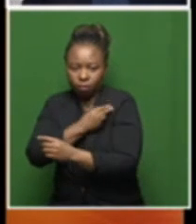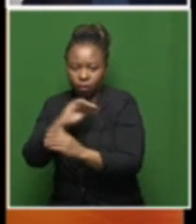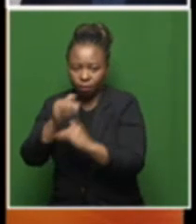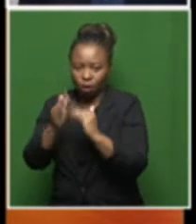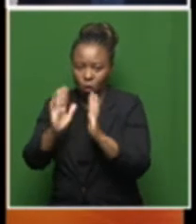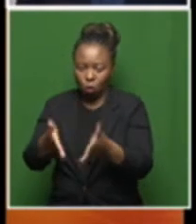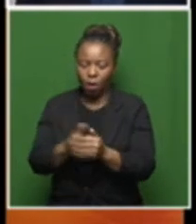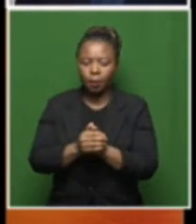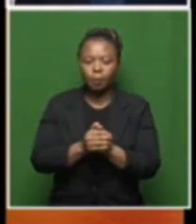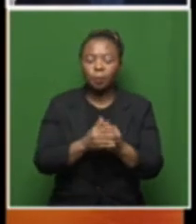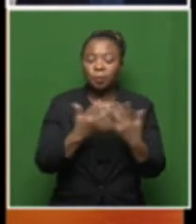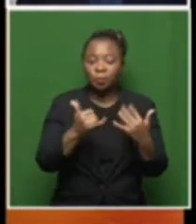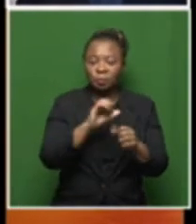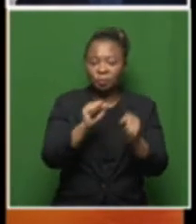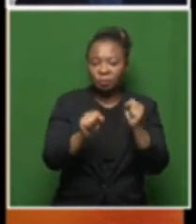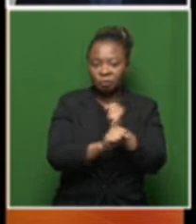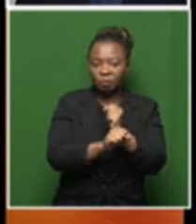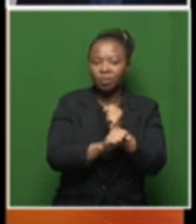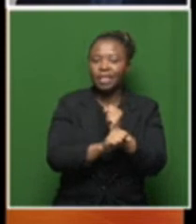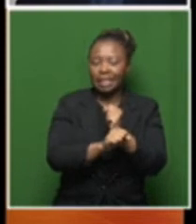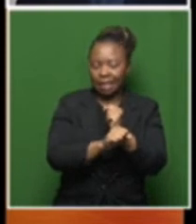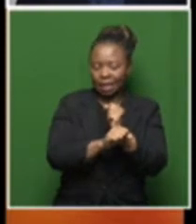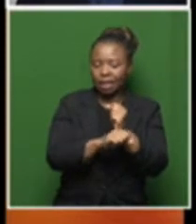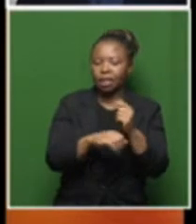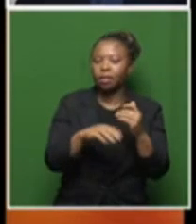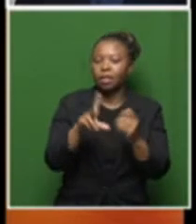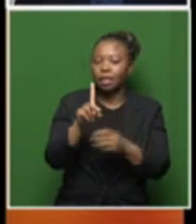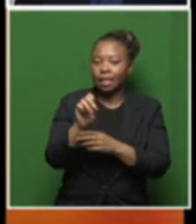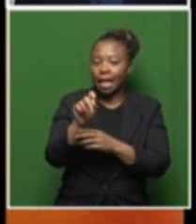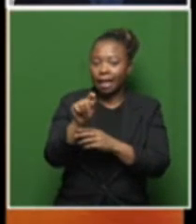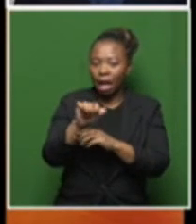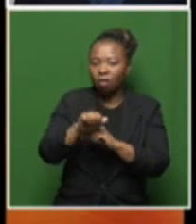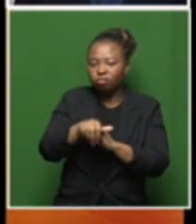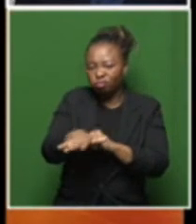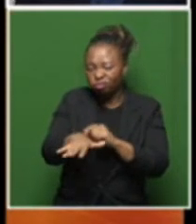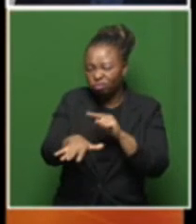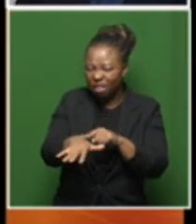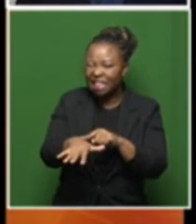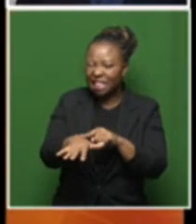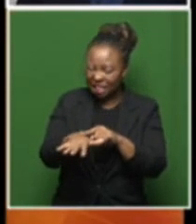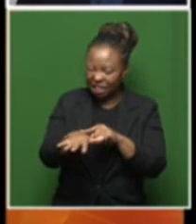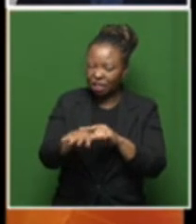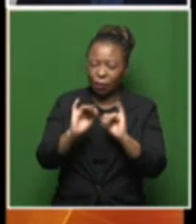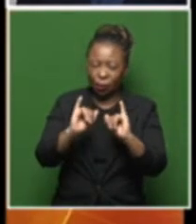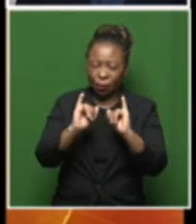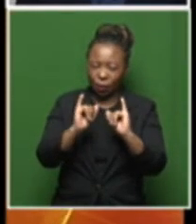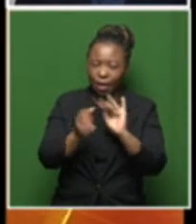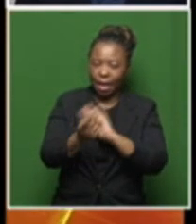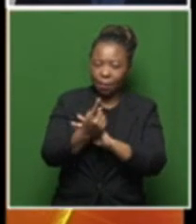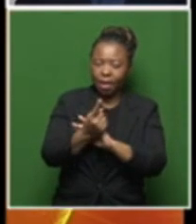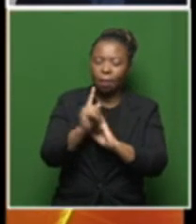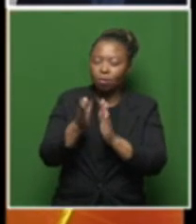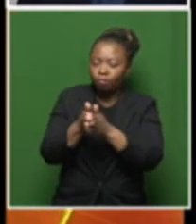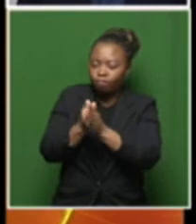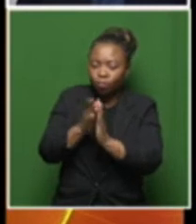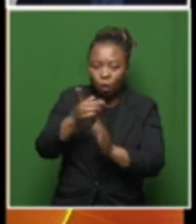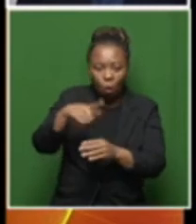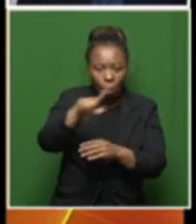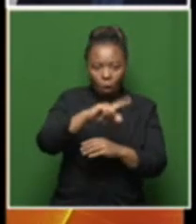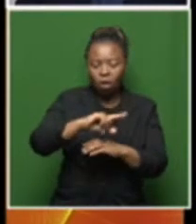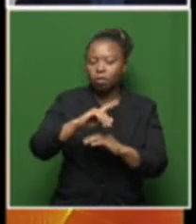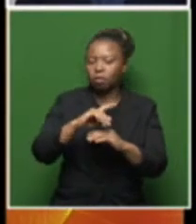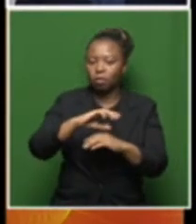in conclusion, we are in a steep wave driven by Delta. We are asking everybody in the province to adhere to protective